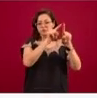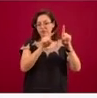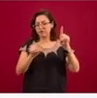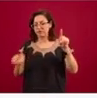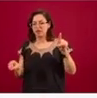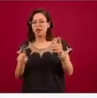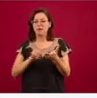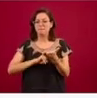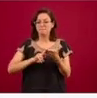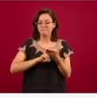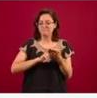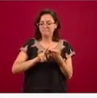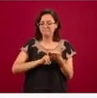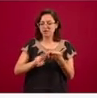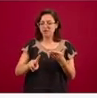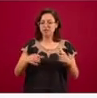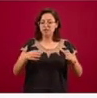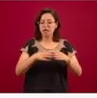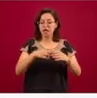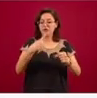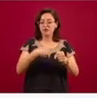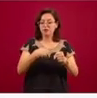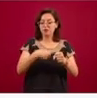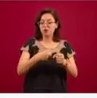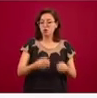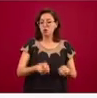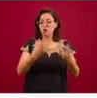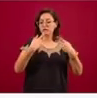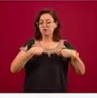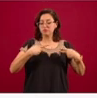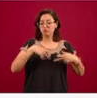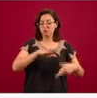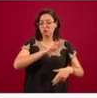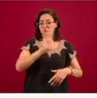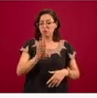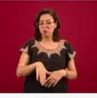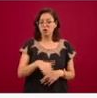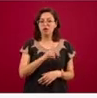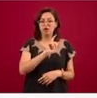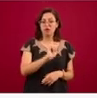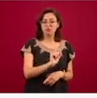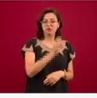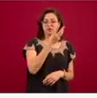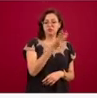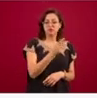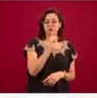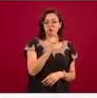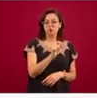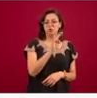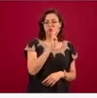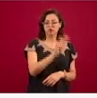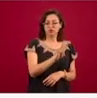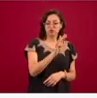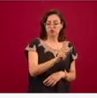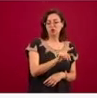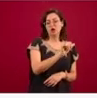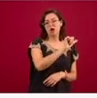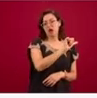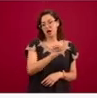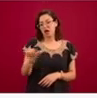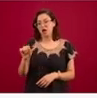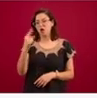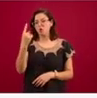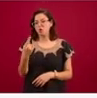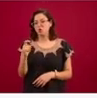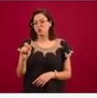number of fatalities per state, but we also have on the green line we have the fatality rate per state. And